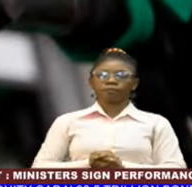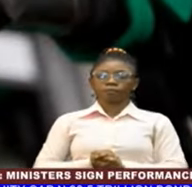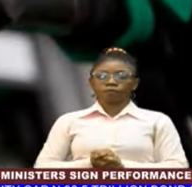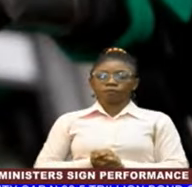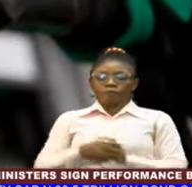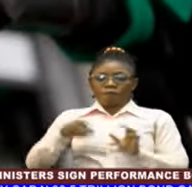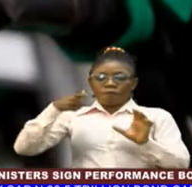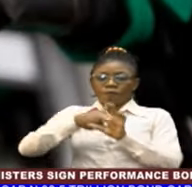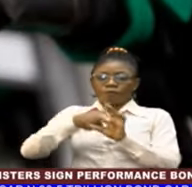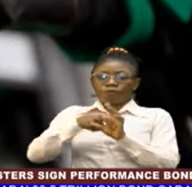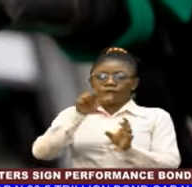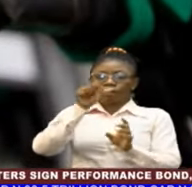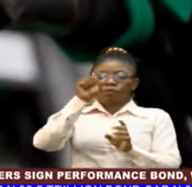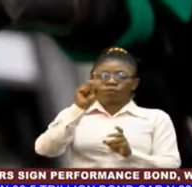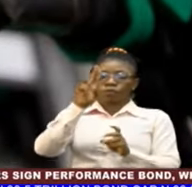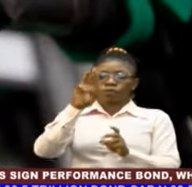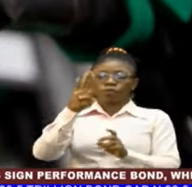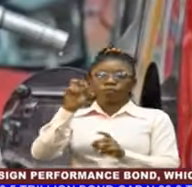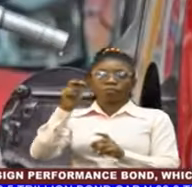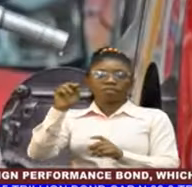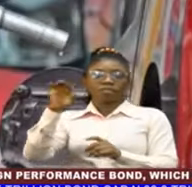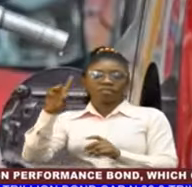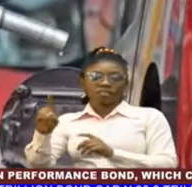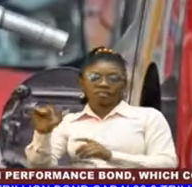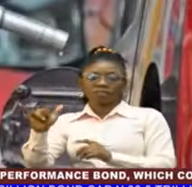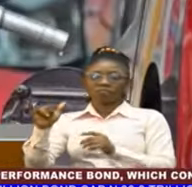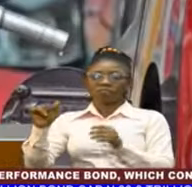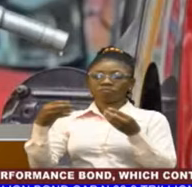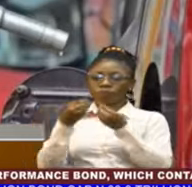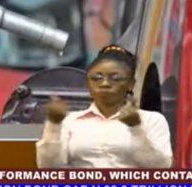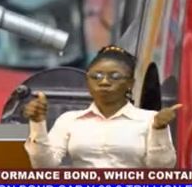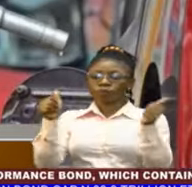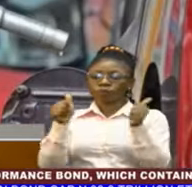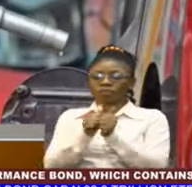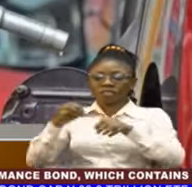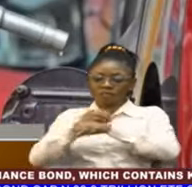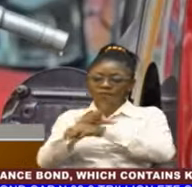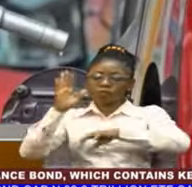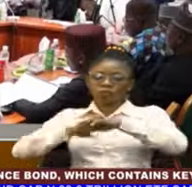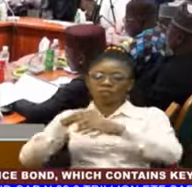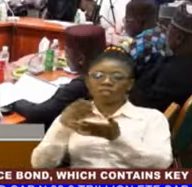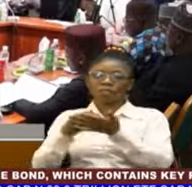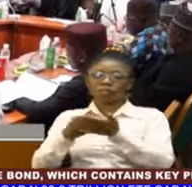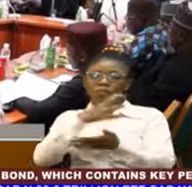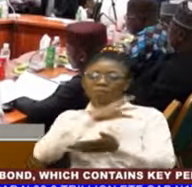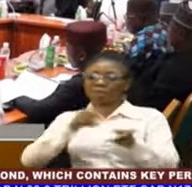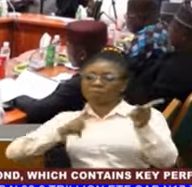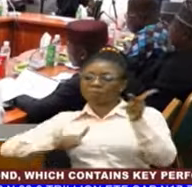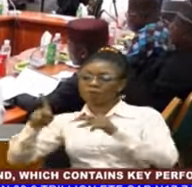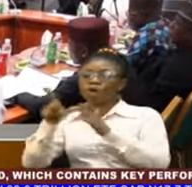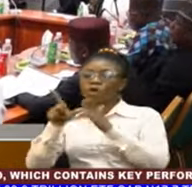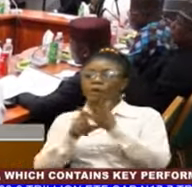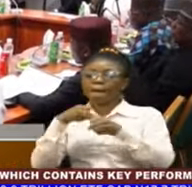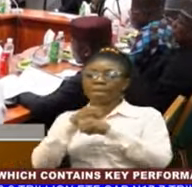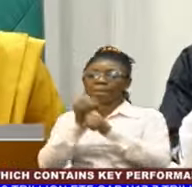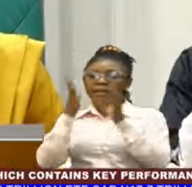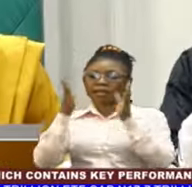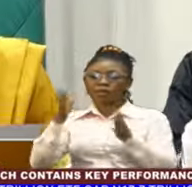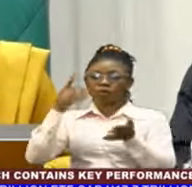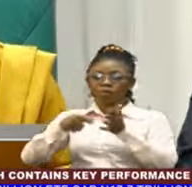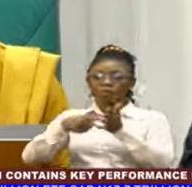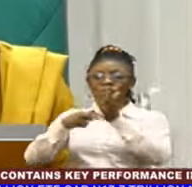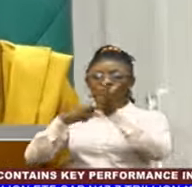Fuel subsidy is gone, with ripple effects on the economy and the masses. But lawmakers are bent on reviewing the subsidy